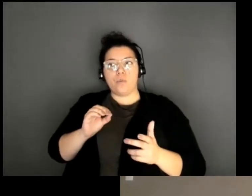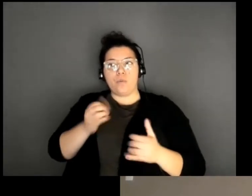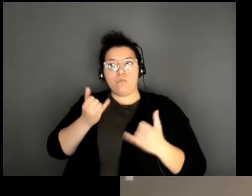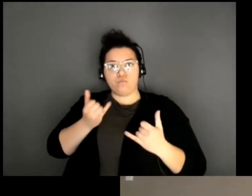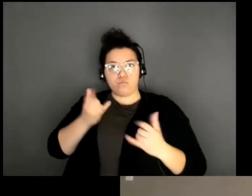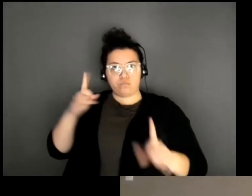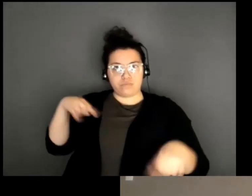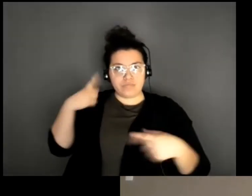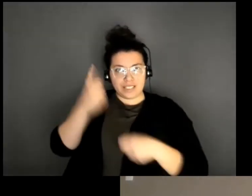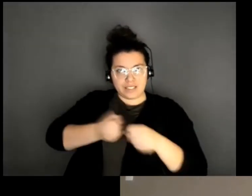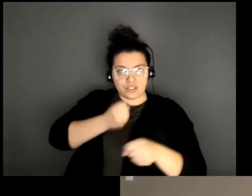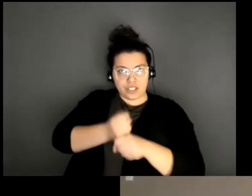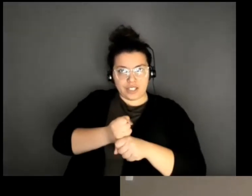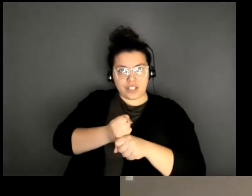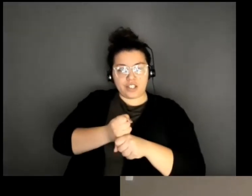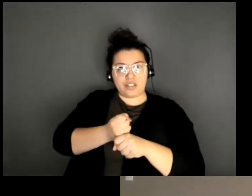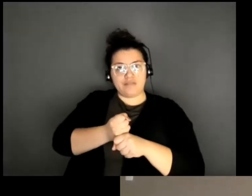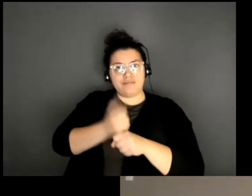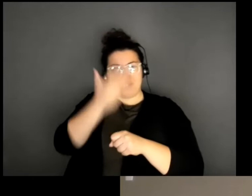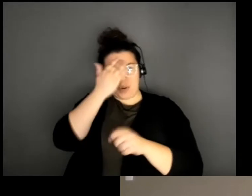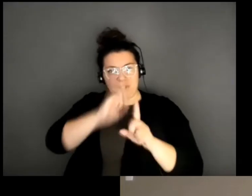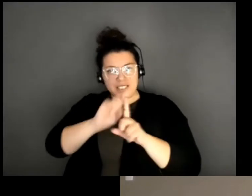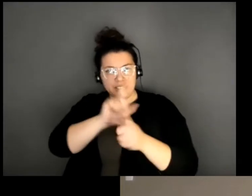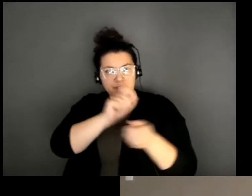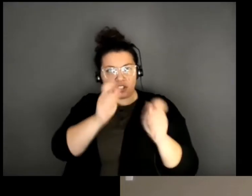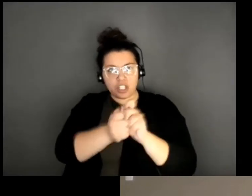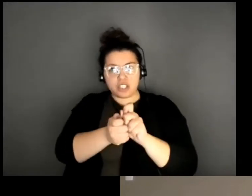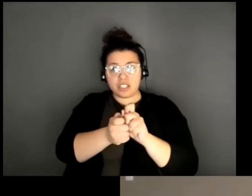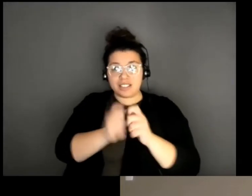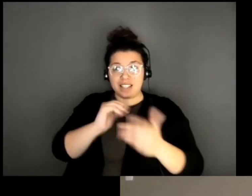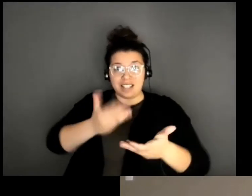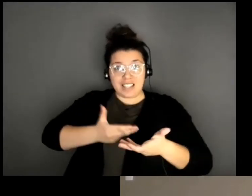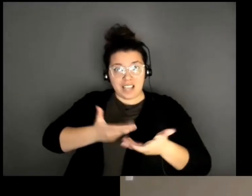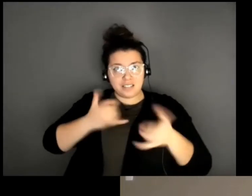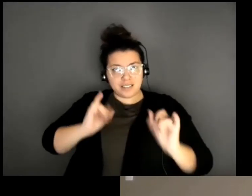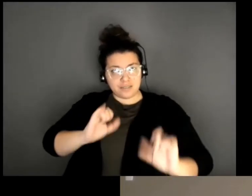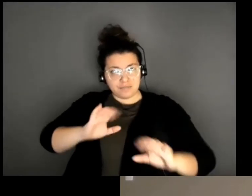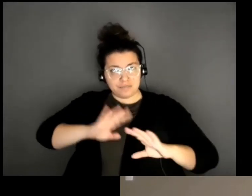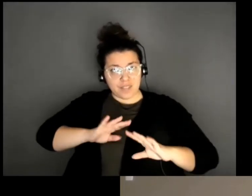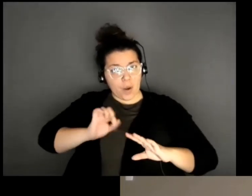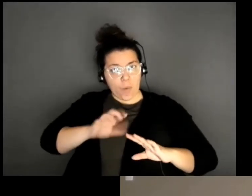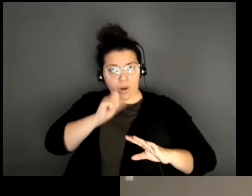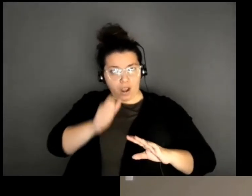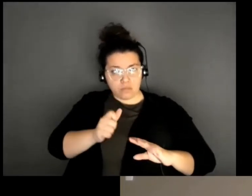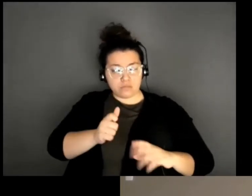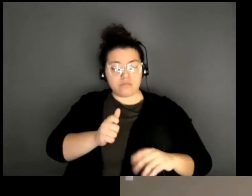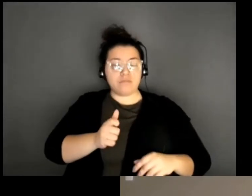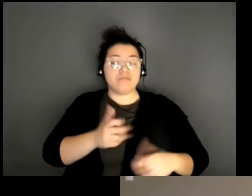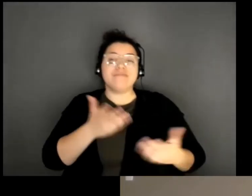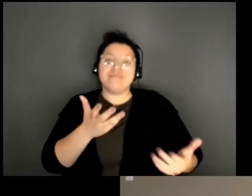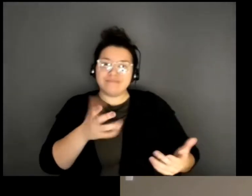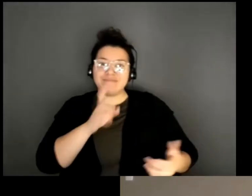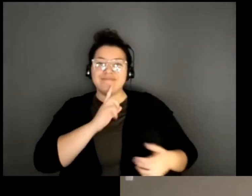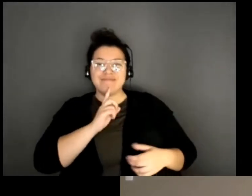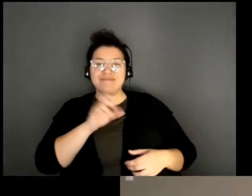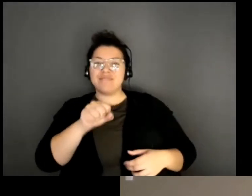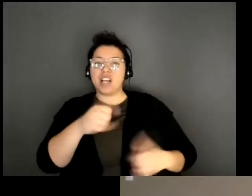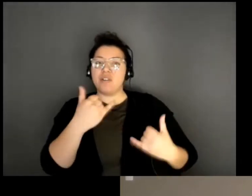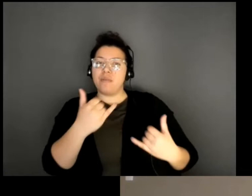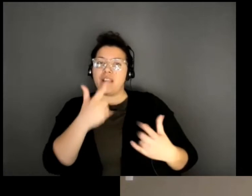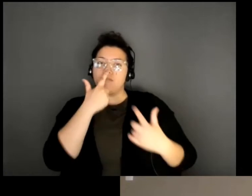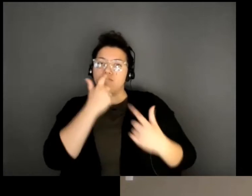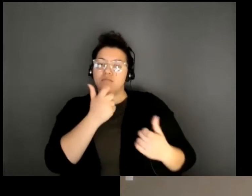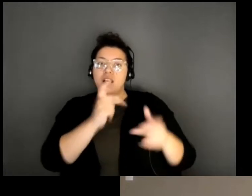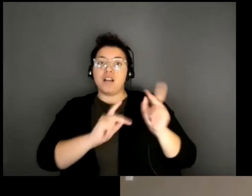the service? Sure. This is an interesting time in that right now people are generally traveling because